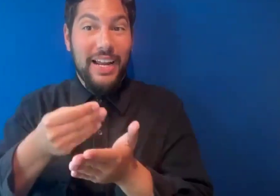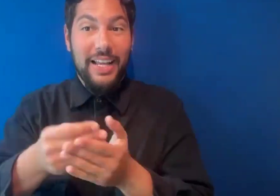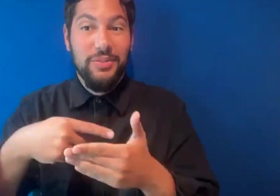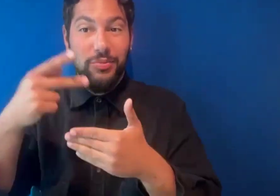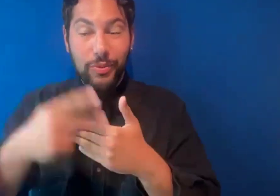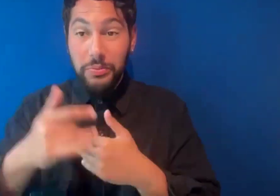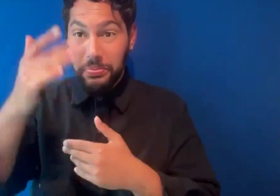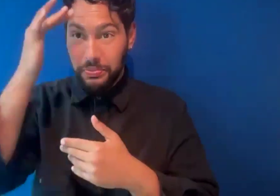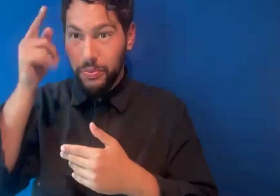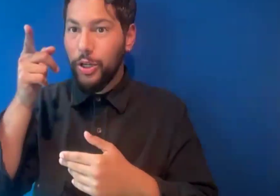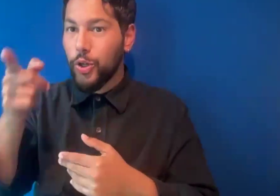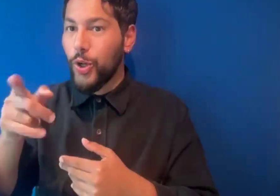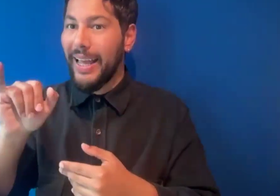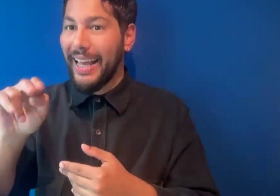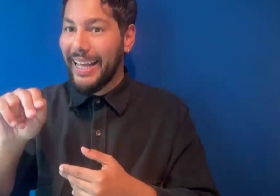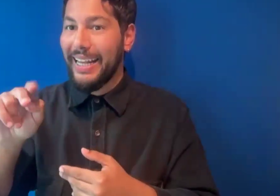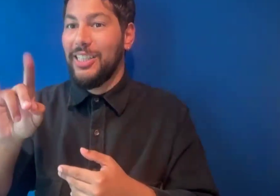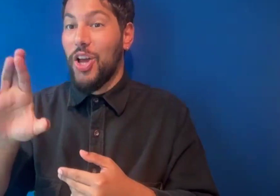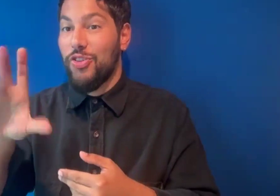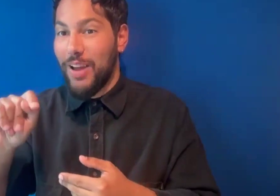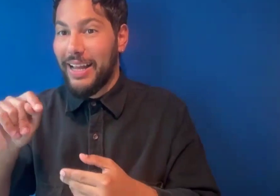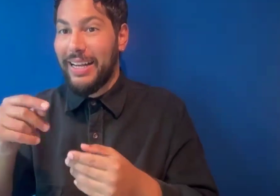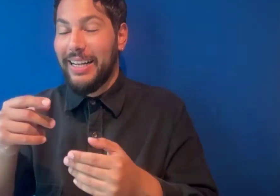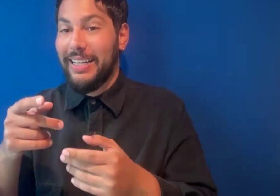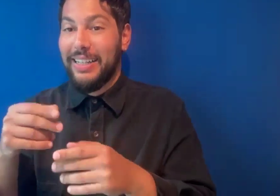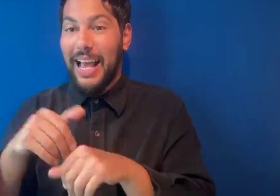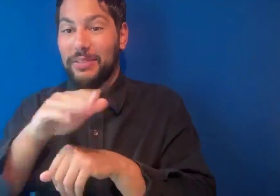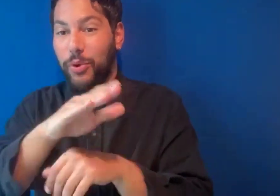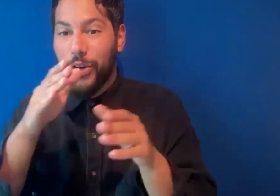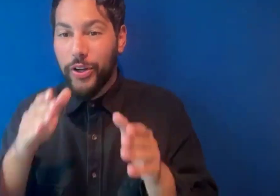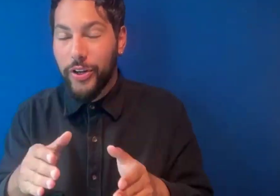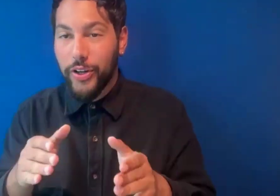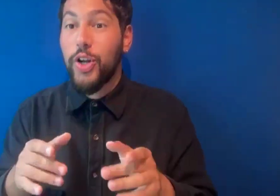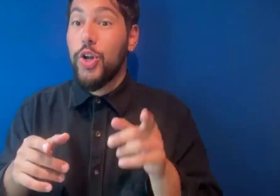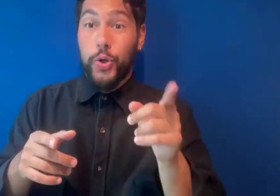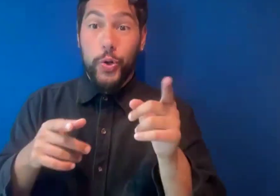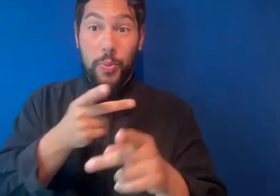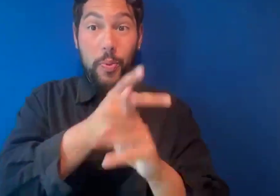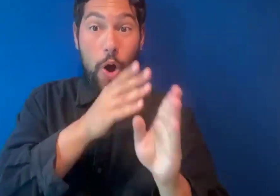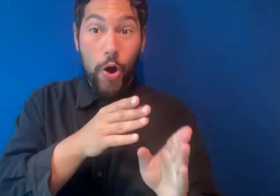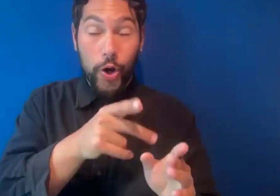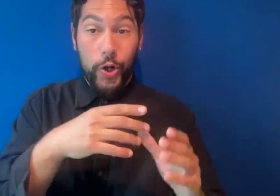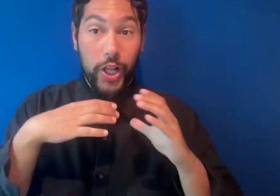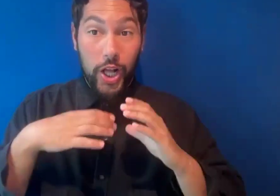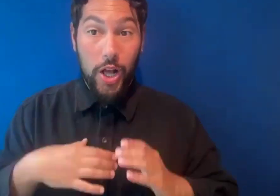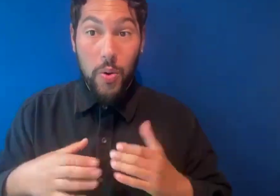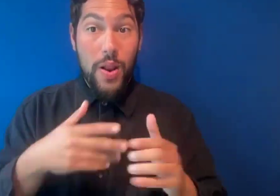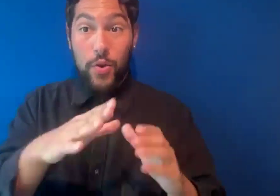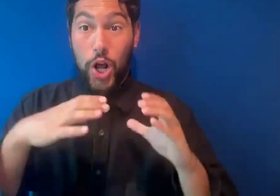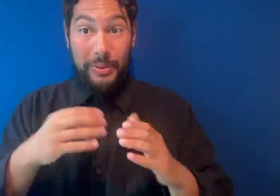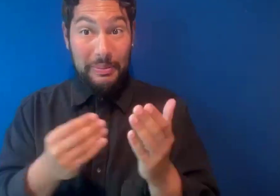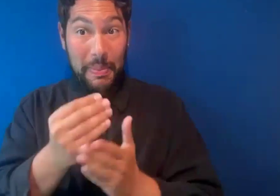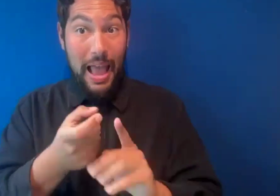you're an indirect exporter. That means you, the borrower, have a customer, and whatever your customer is buying from